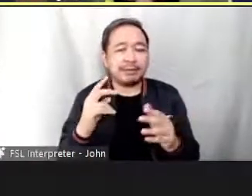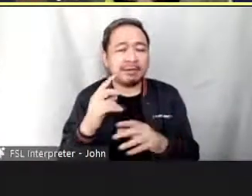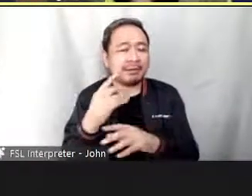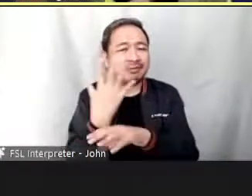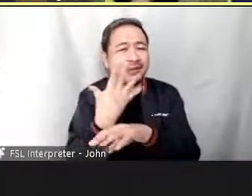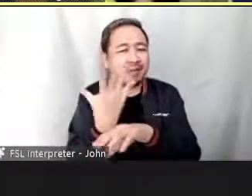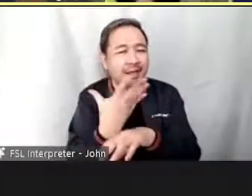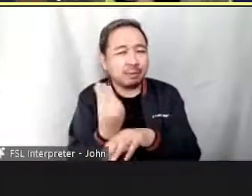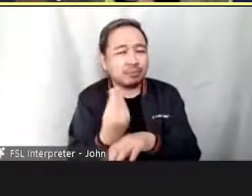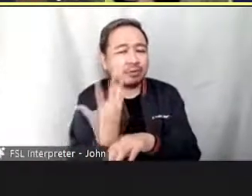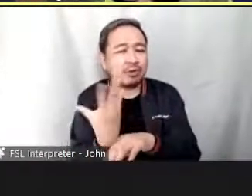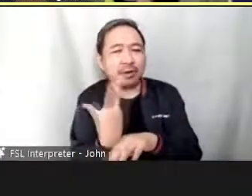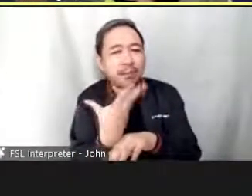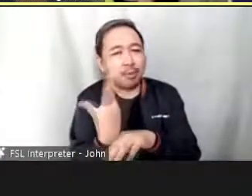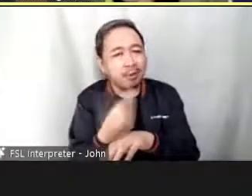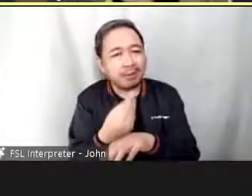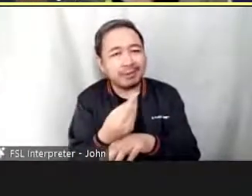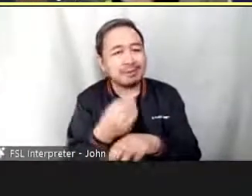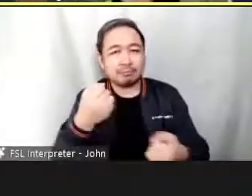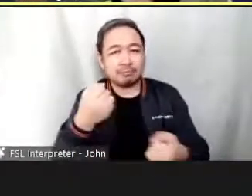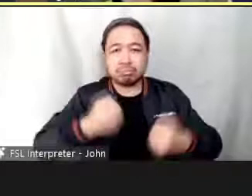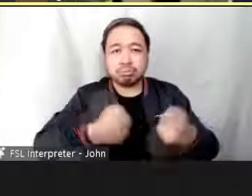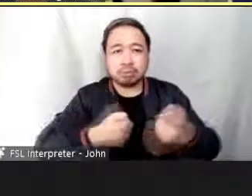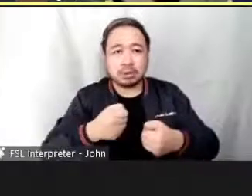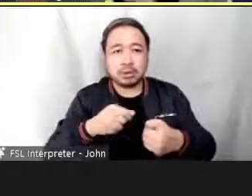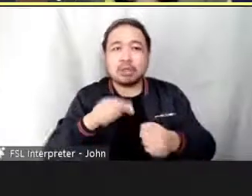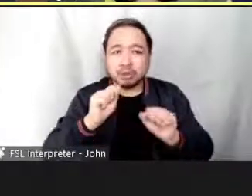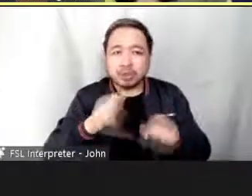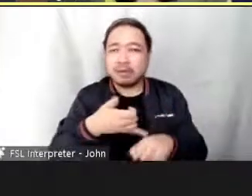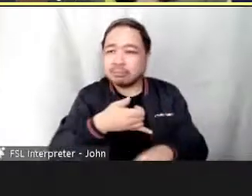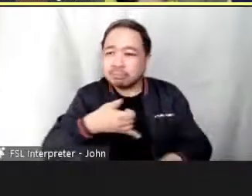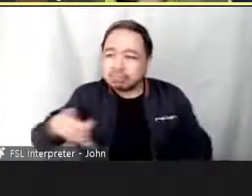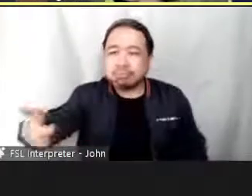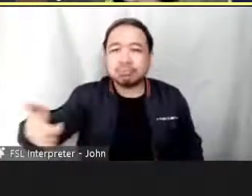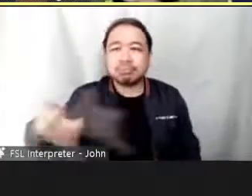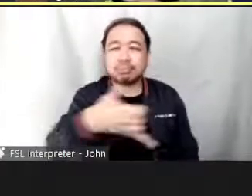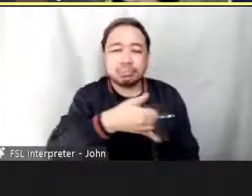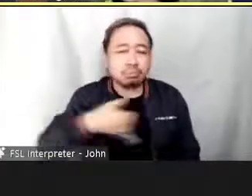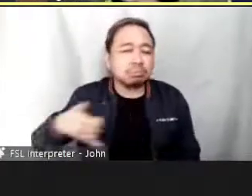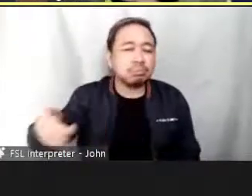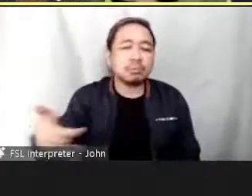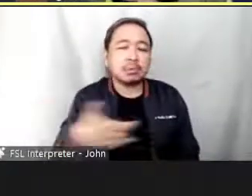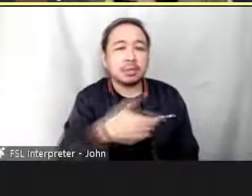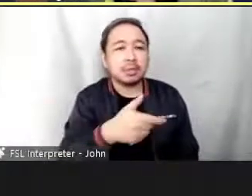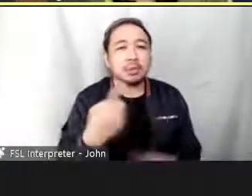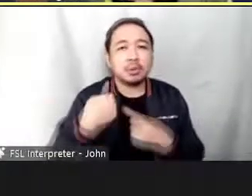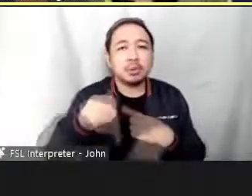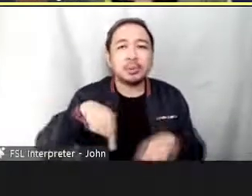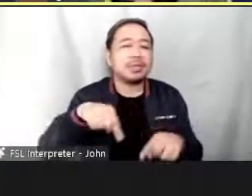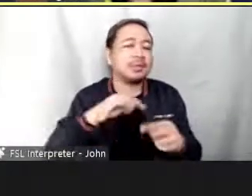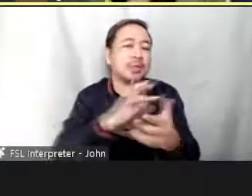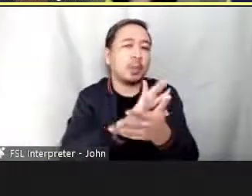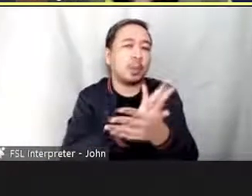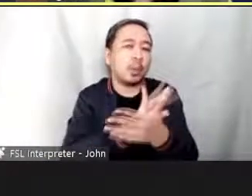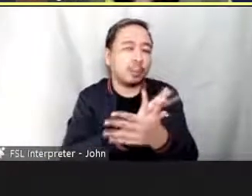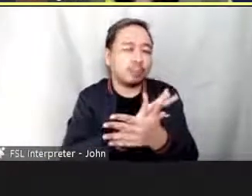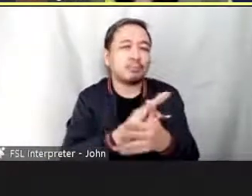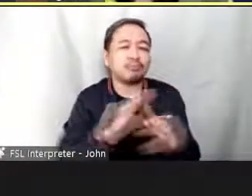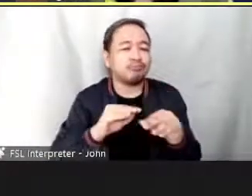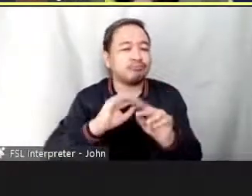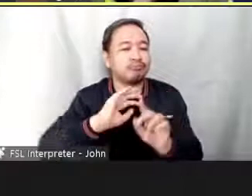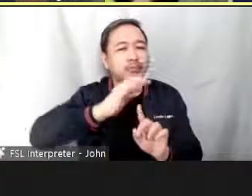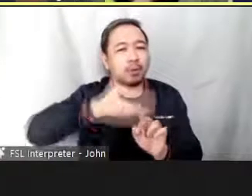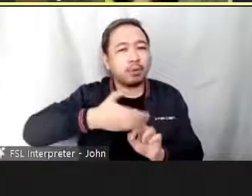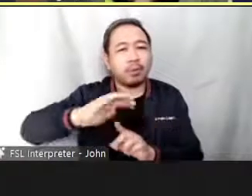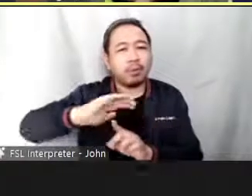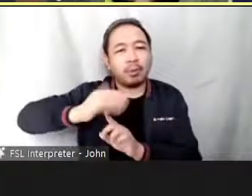not restricted to move around during community quarantine and health protocols. For the hindering factors,